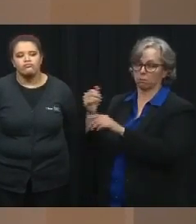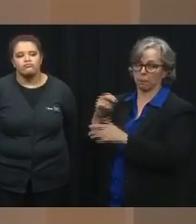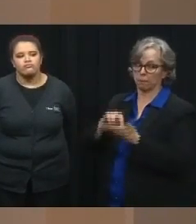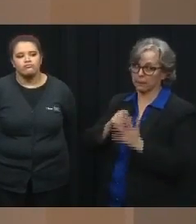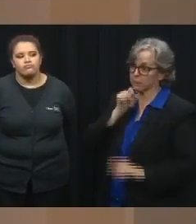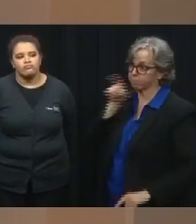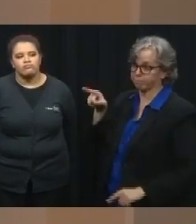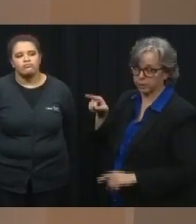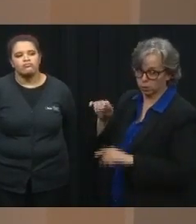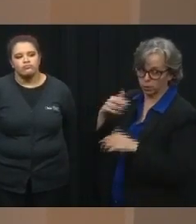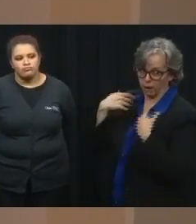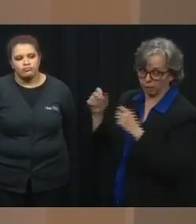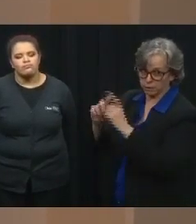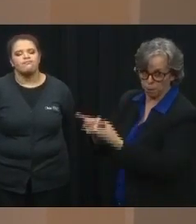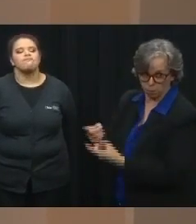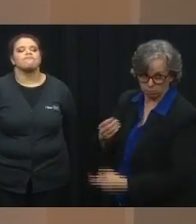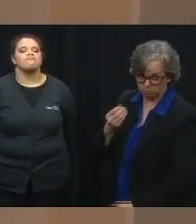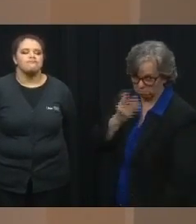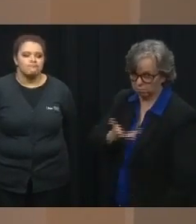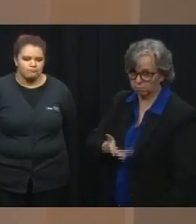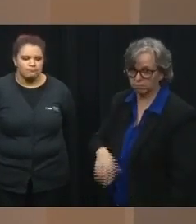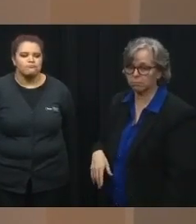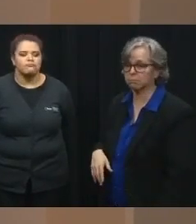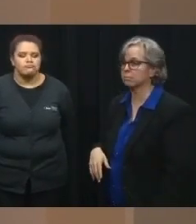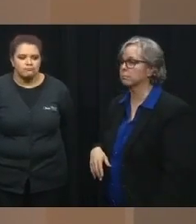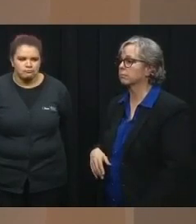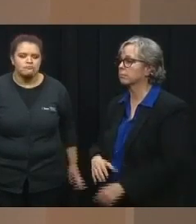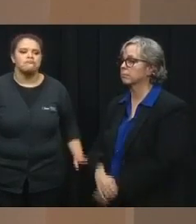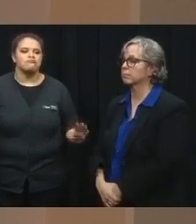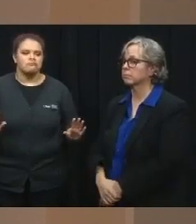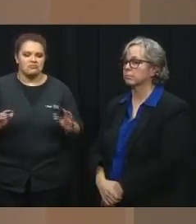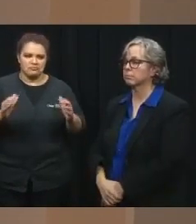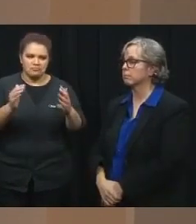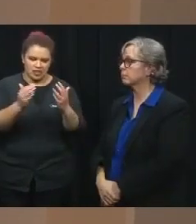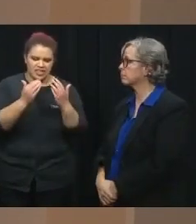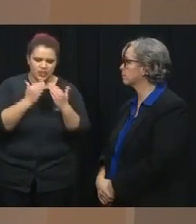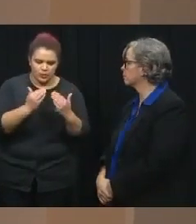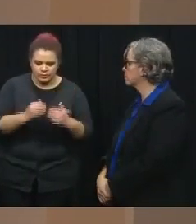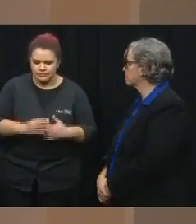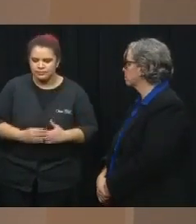enforcement of those standards. Thank you.